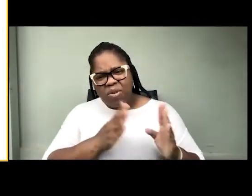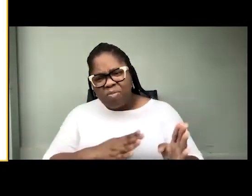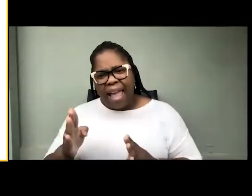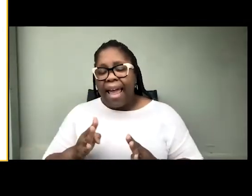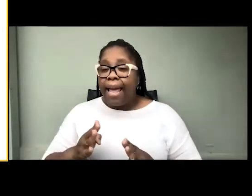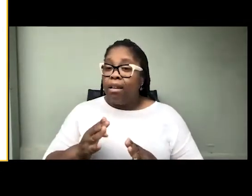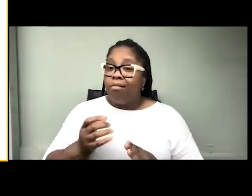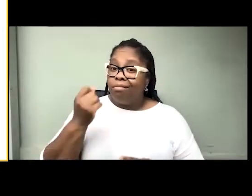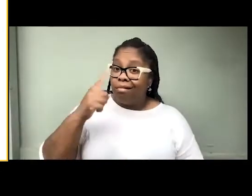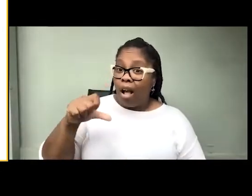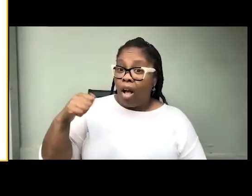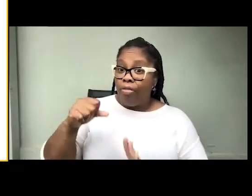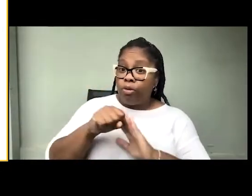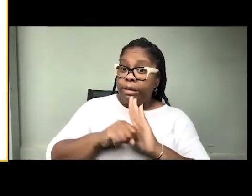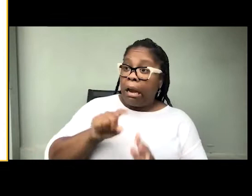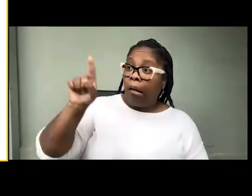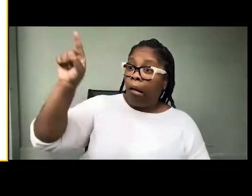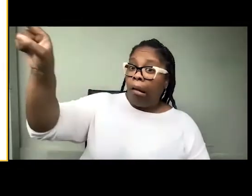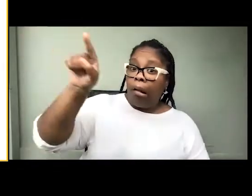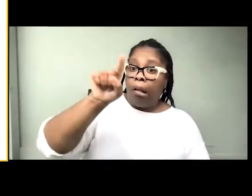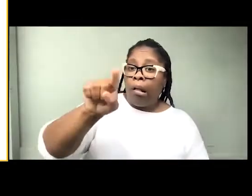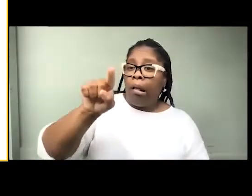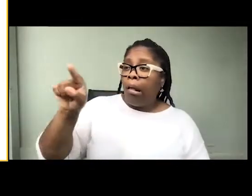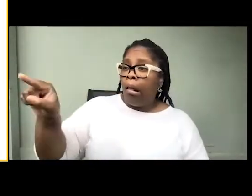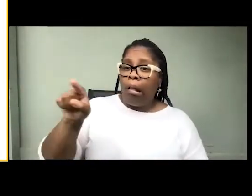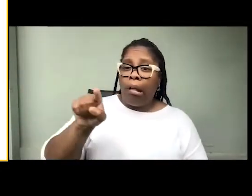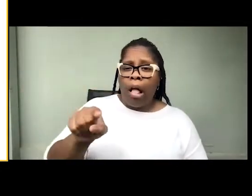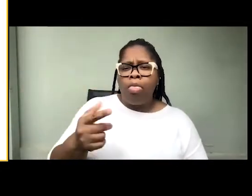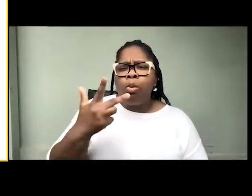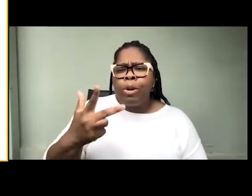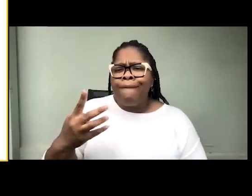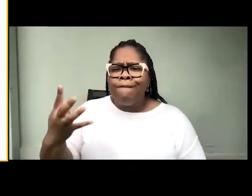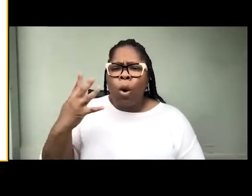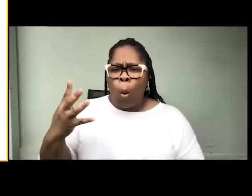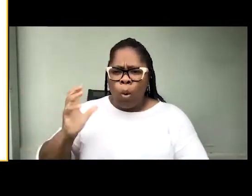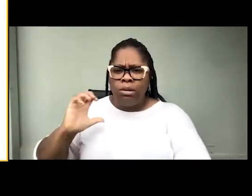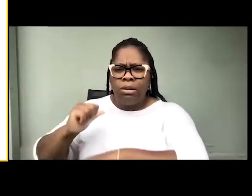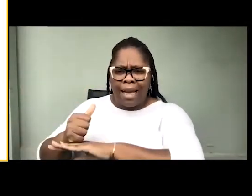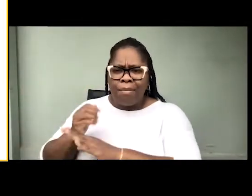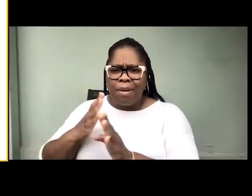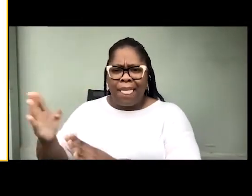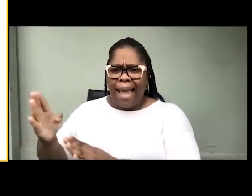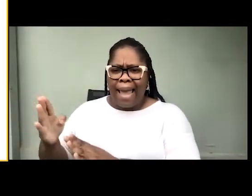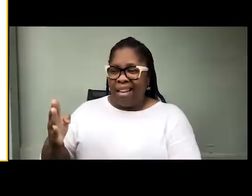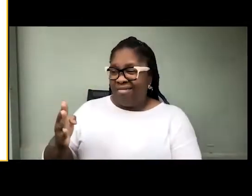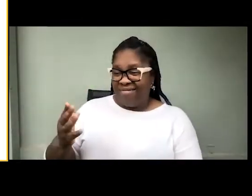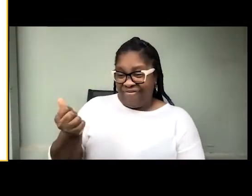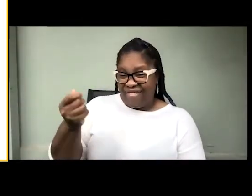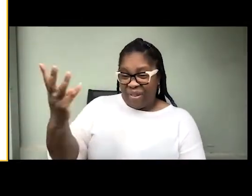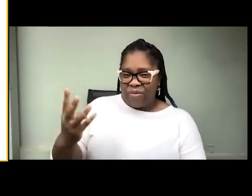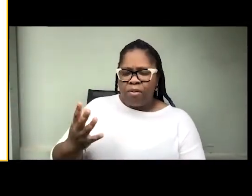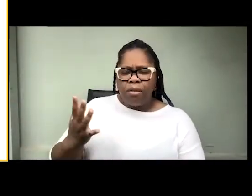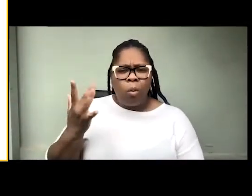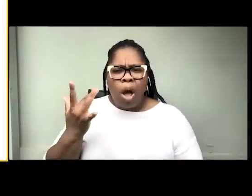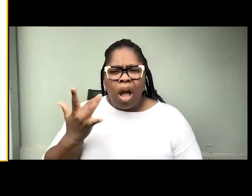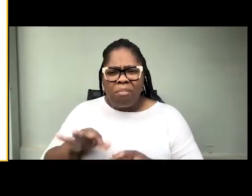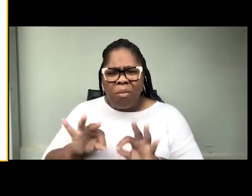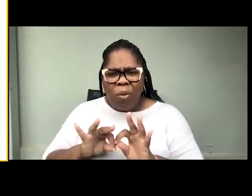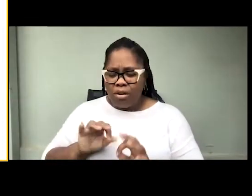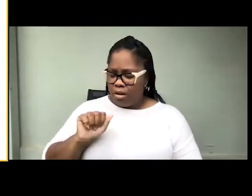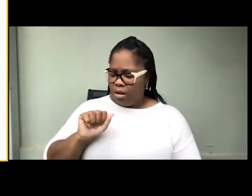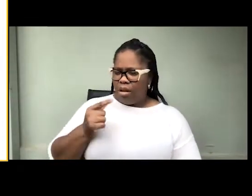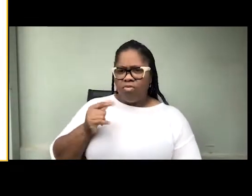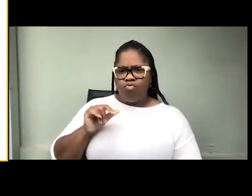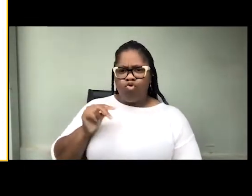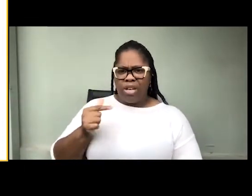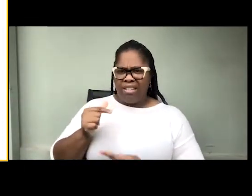other states have done so. And really, truly, the reason why is kind of obvious. Aging is changing, and it's changing California.